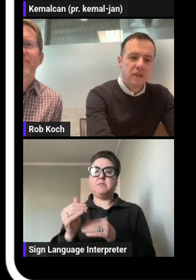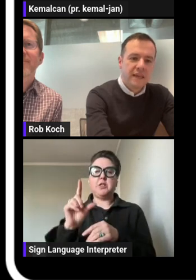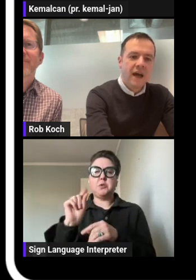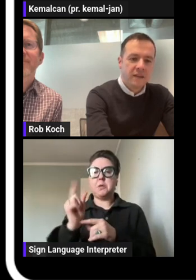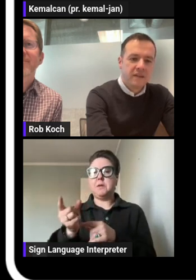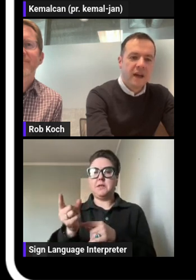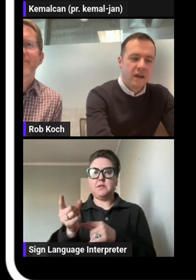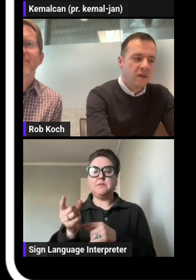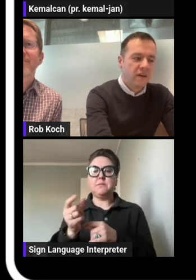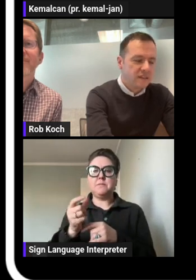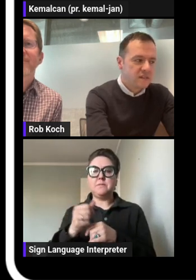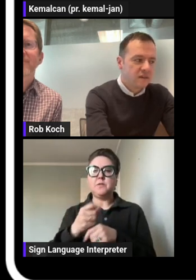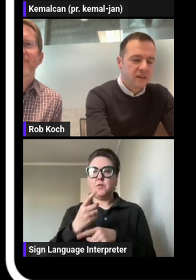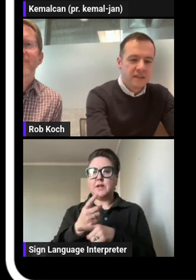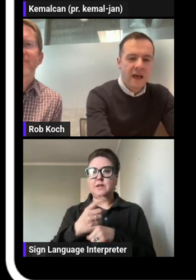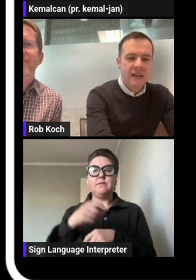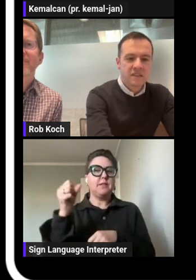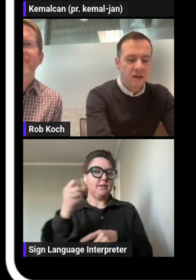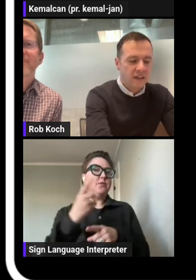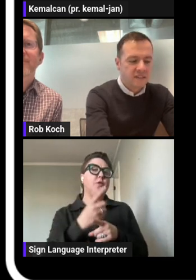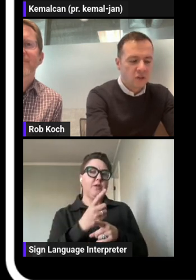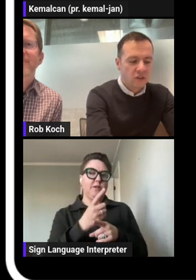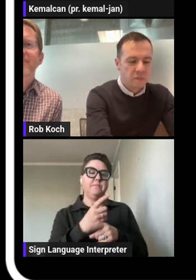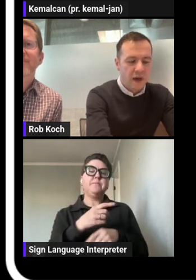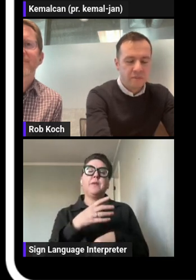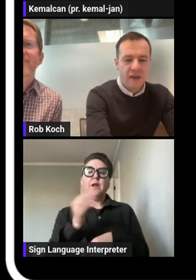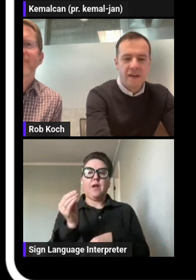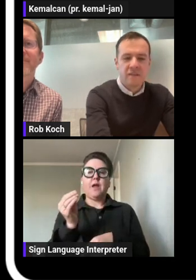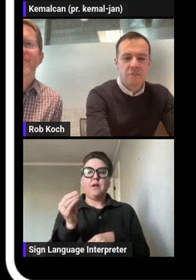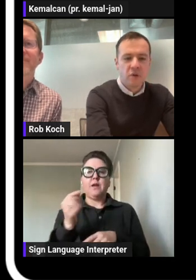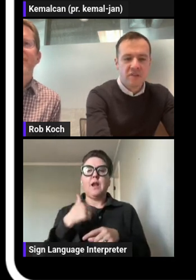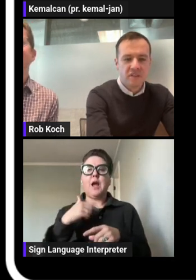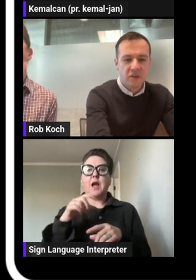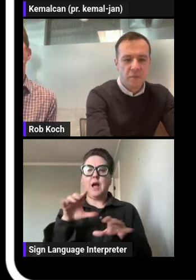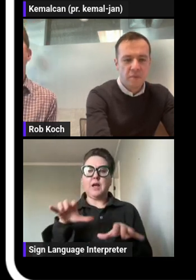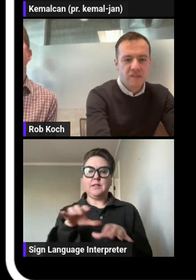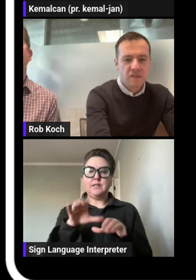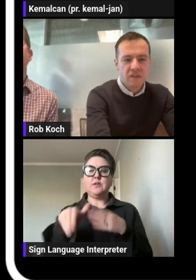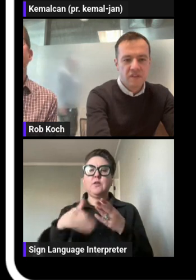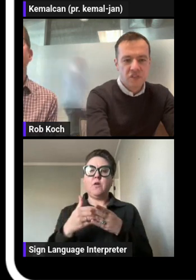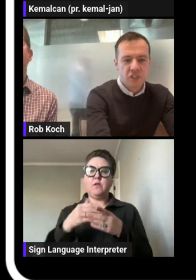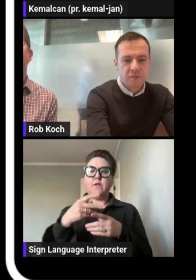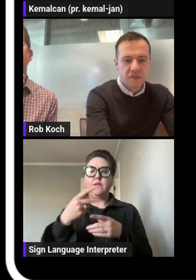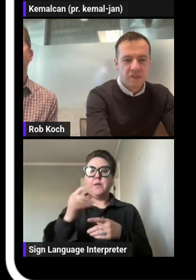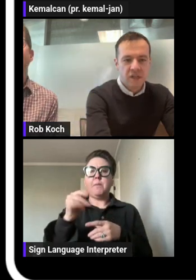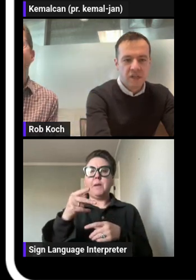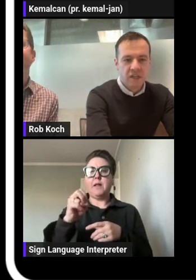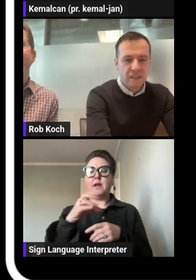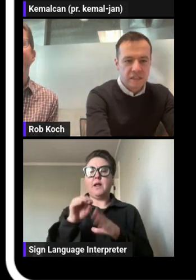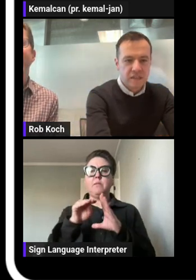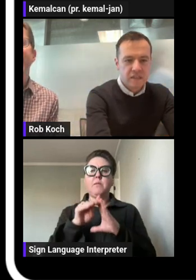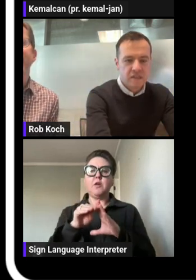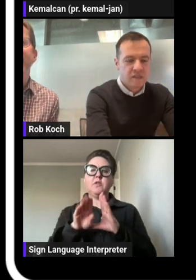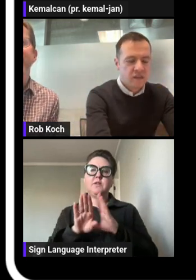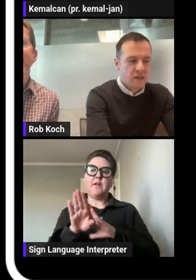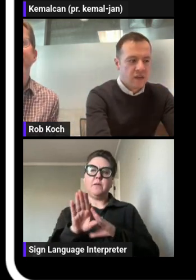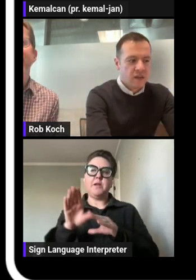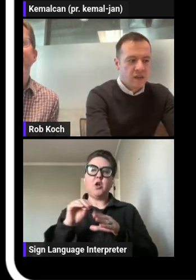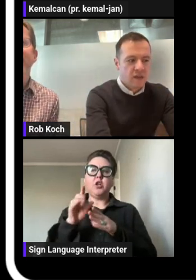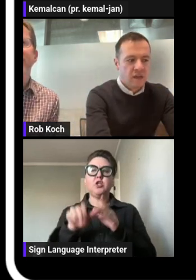minutes. Sorry. Yeah, correct. And I did all the pipeline and model development on a cheaper